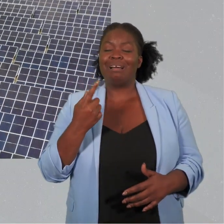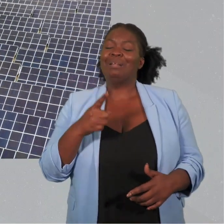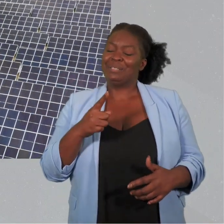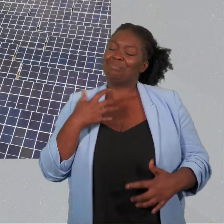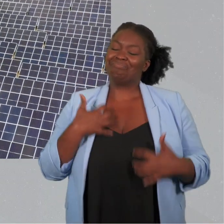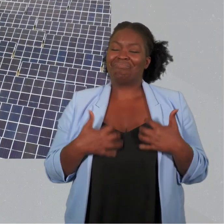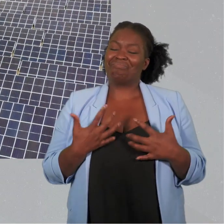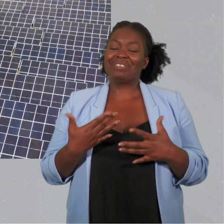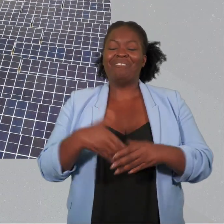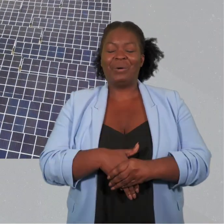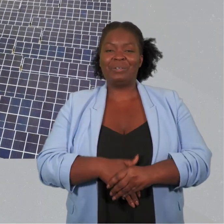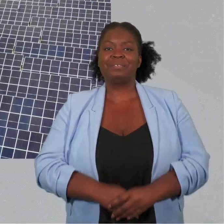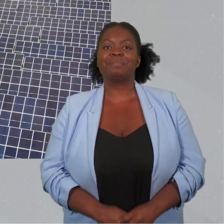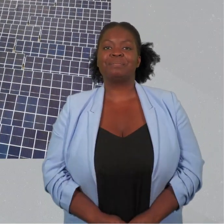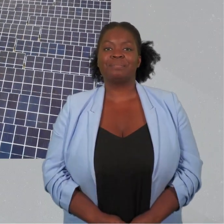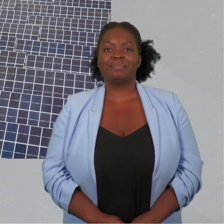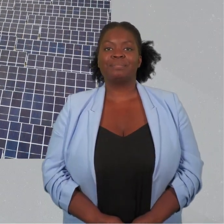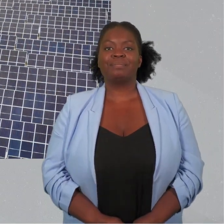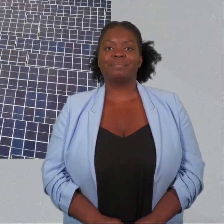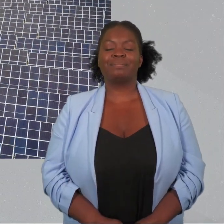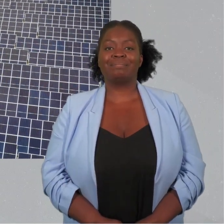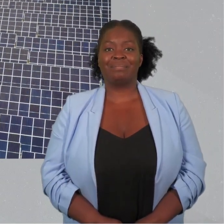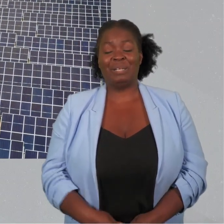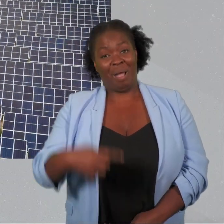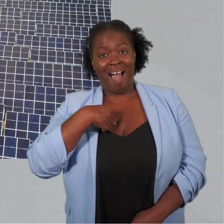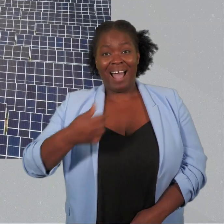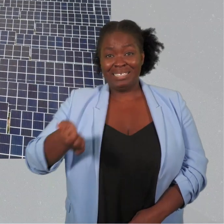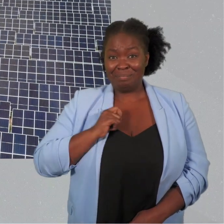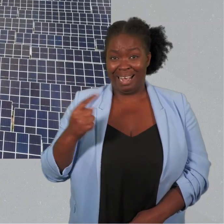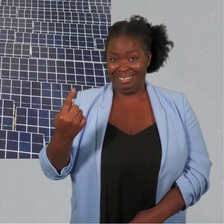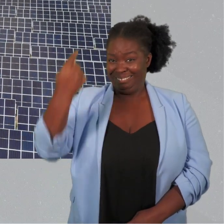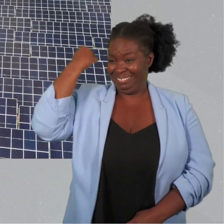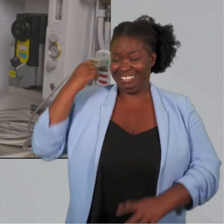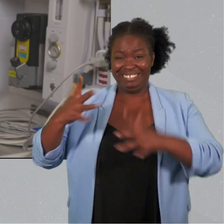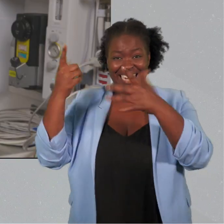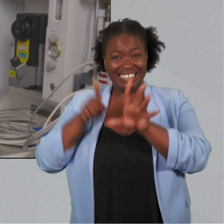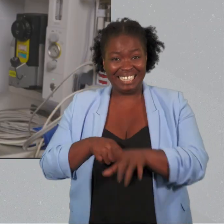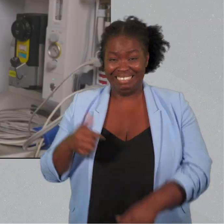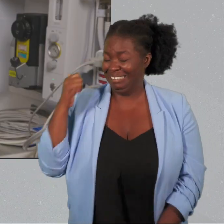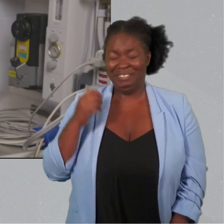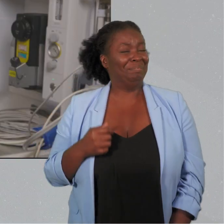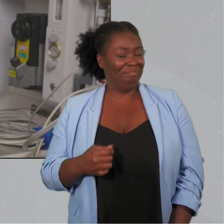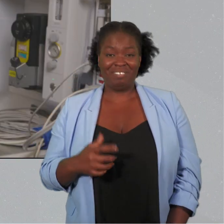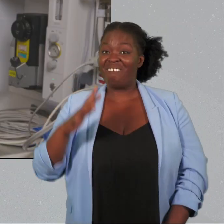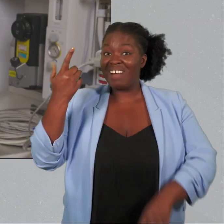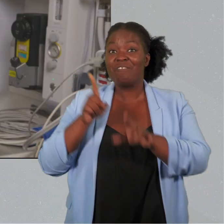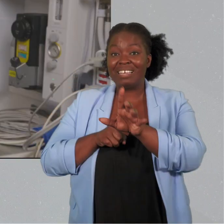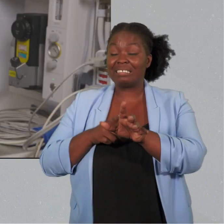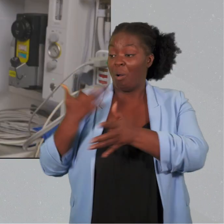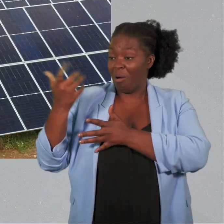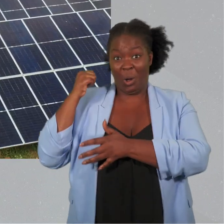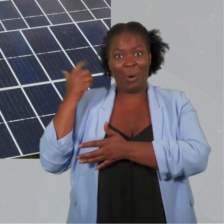be exploiting. Did I ever expect to do this 10 years ago? No. Five years ago, conversations were taking